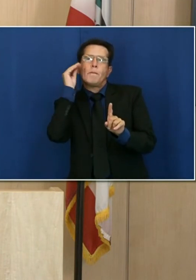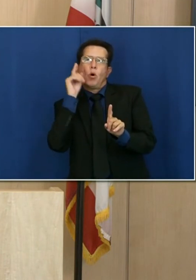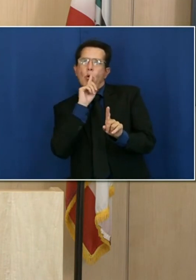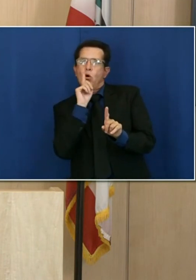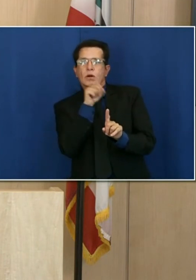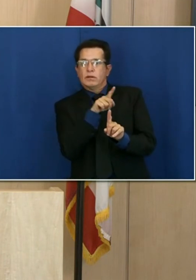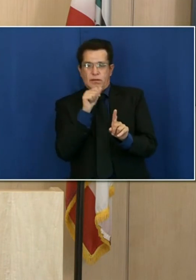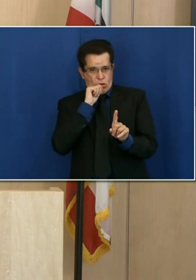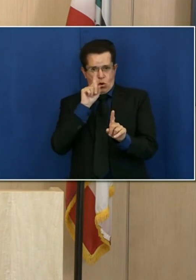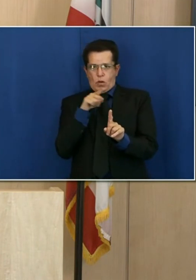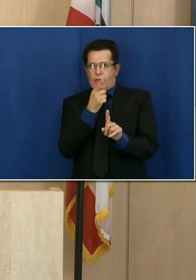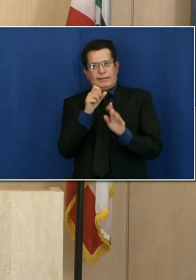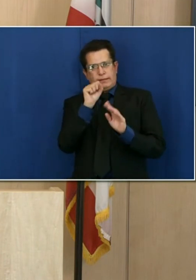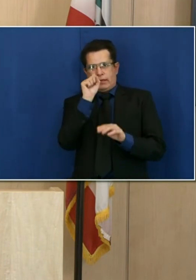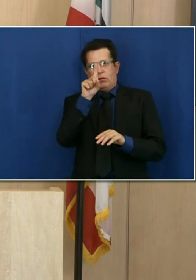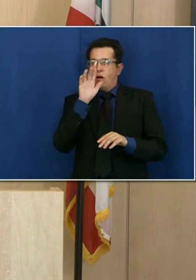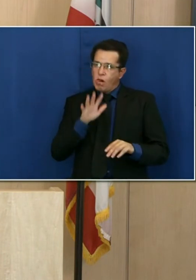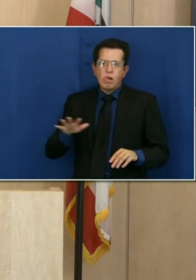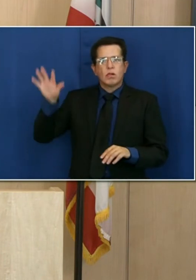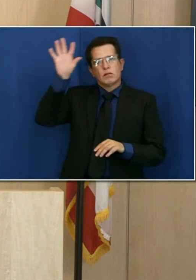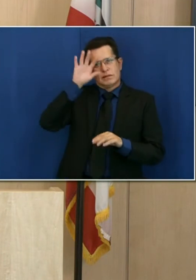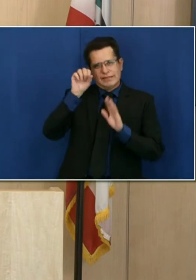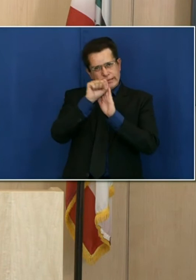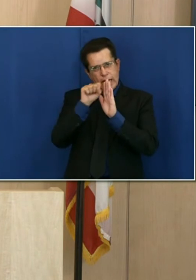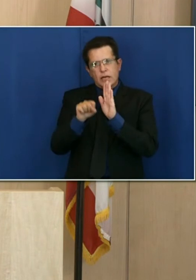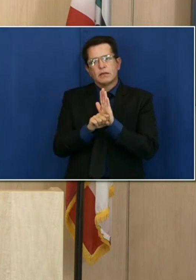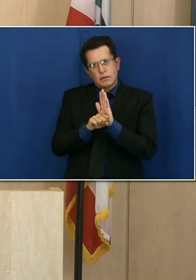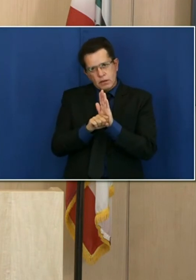entire state, not just San Diego, can